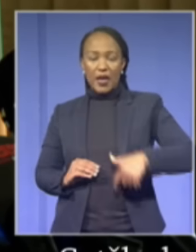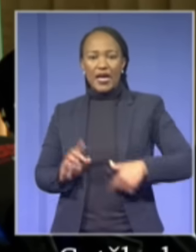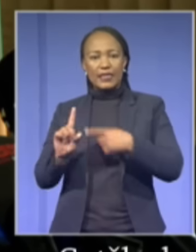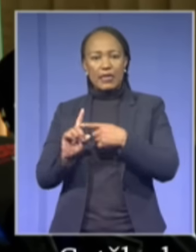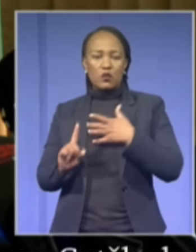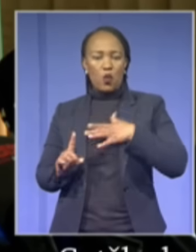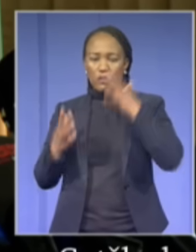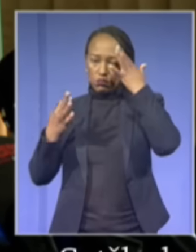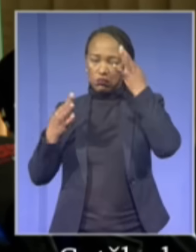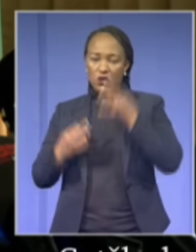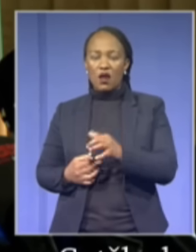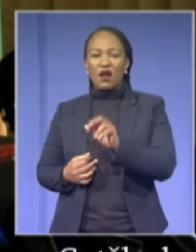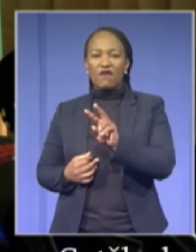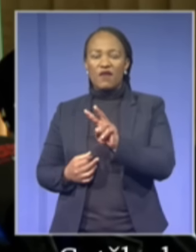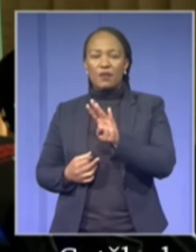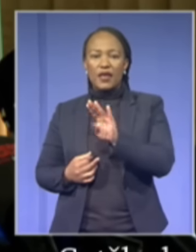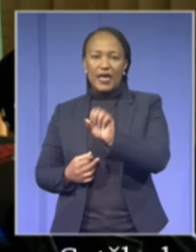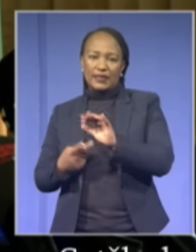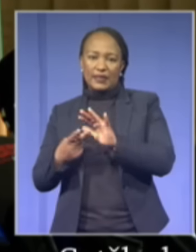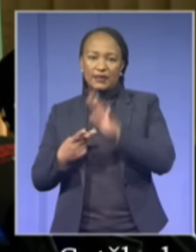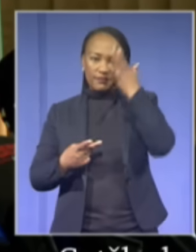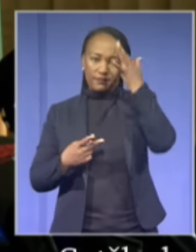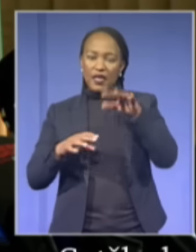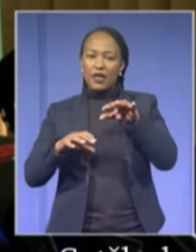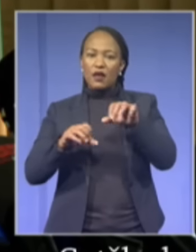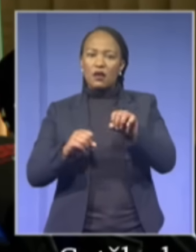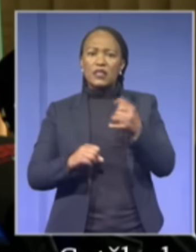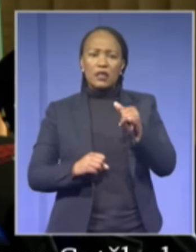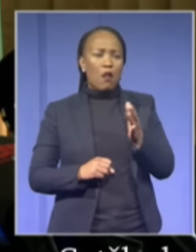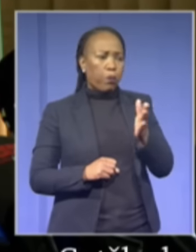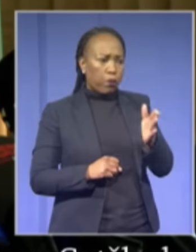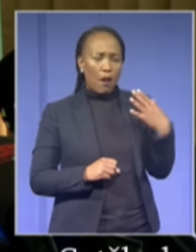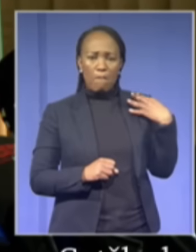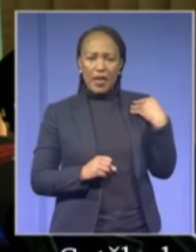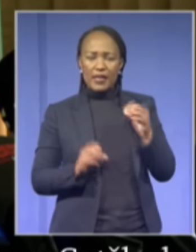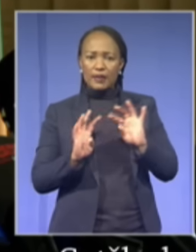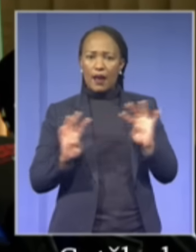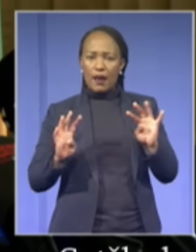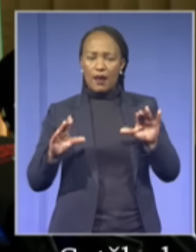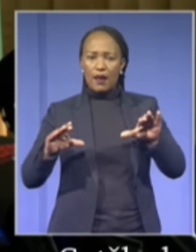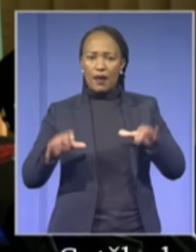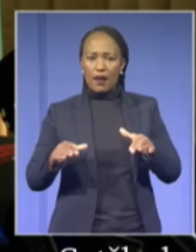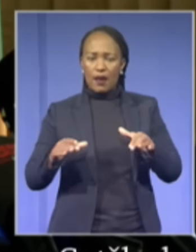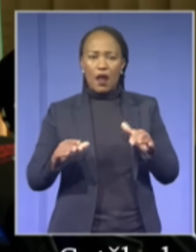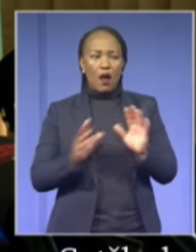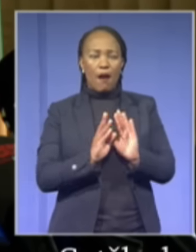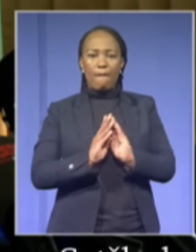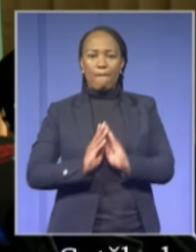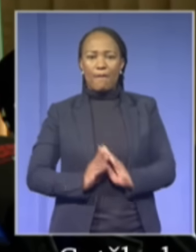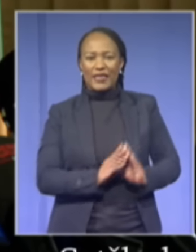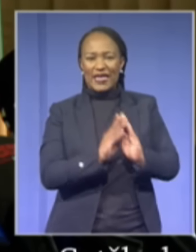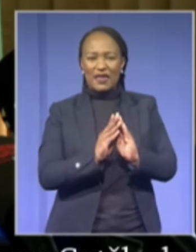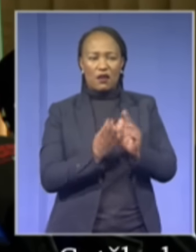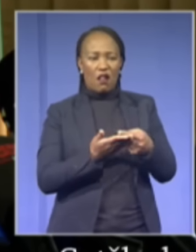looters and state capture accused sitting around the cabinet table, it is clear that the dialogue will be reduced to nothing more than a waste